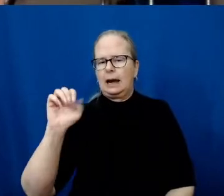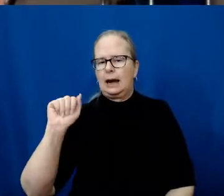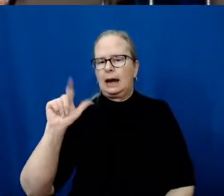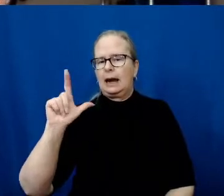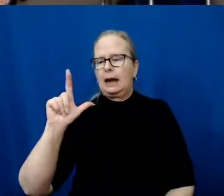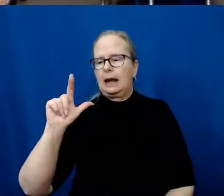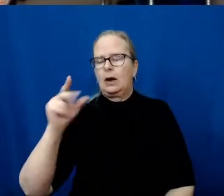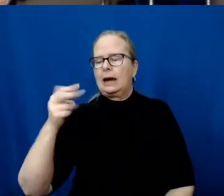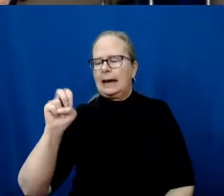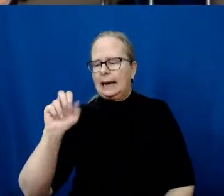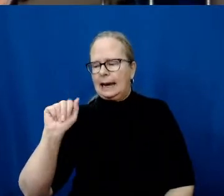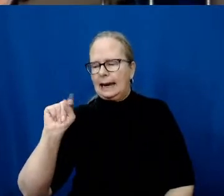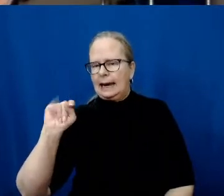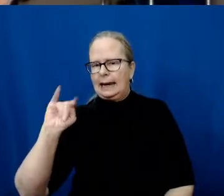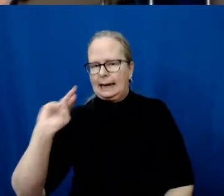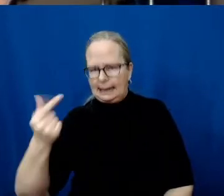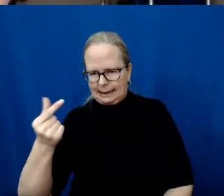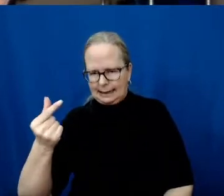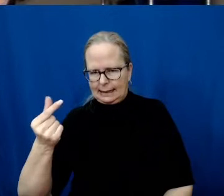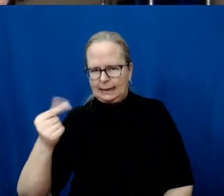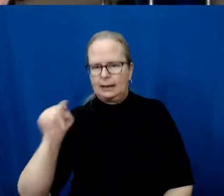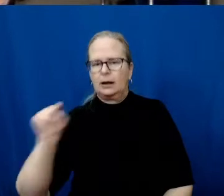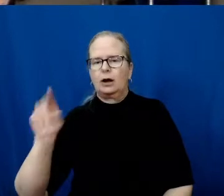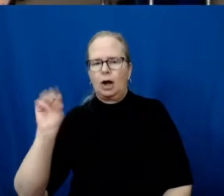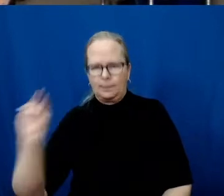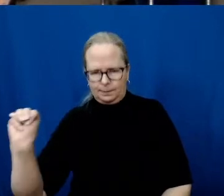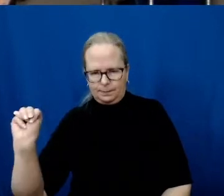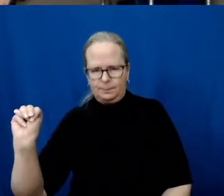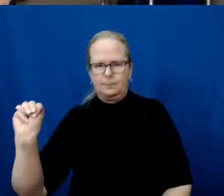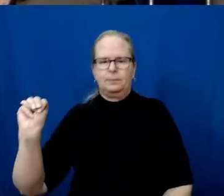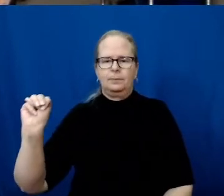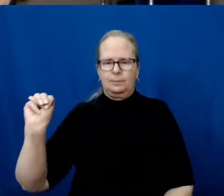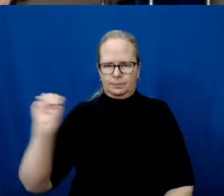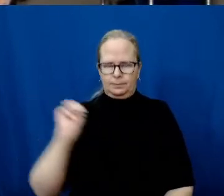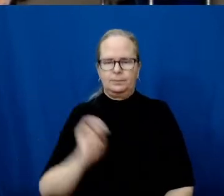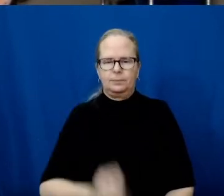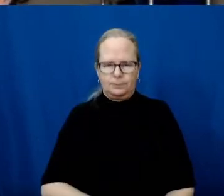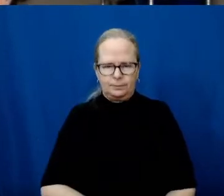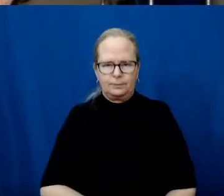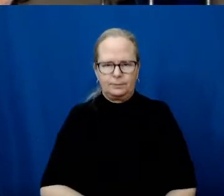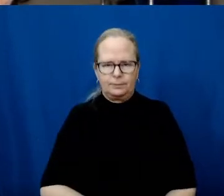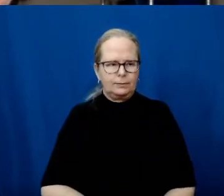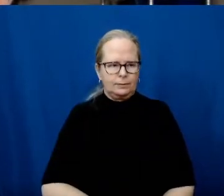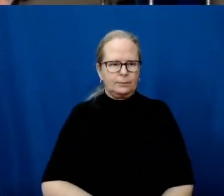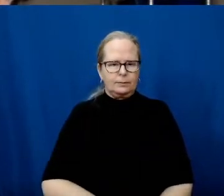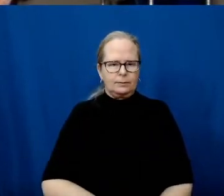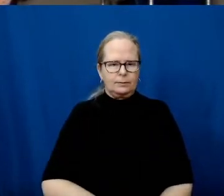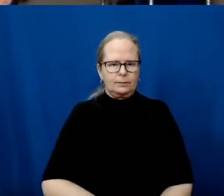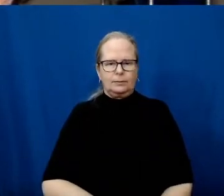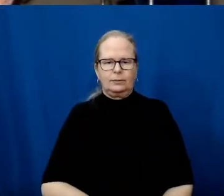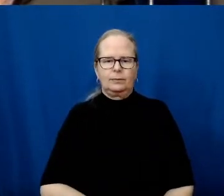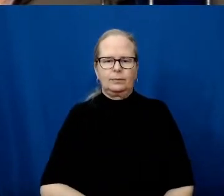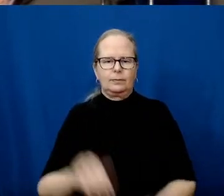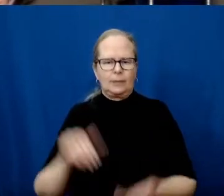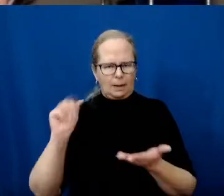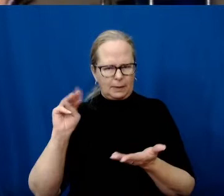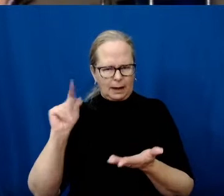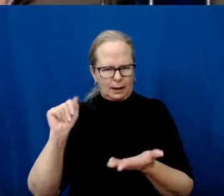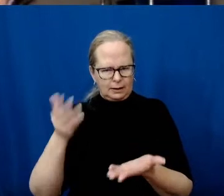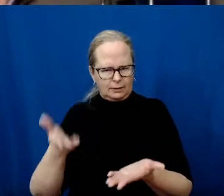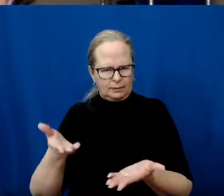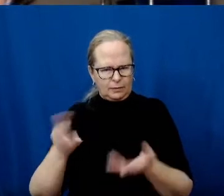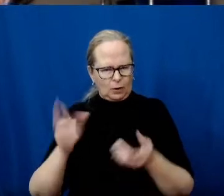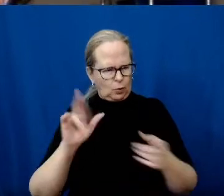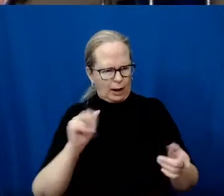healthyheating.com. And Amanda, Brian has mentioned some excellent videos of you building things. Where do I go?